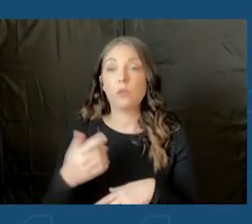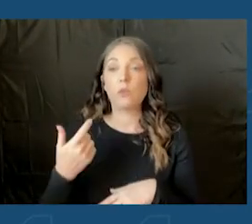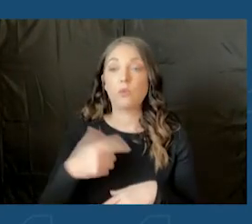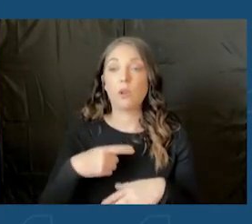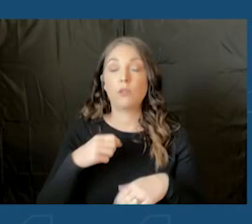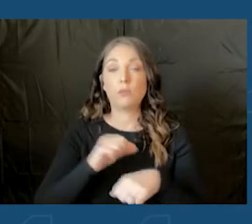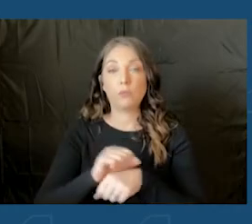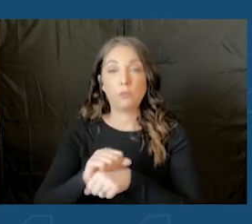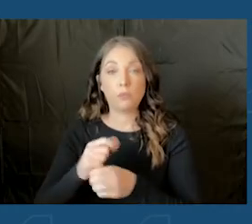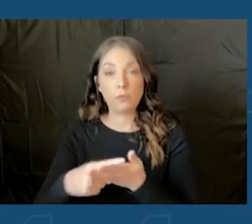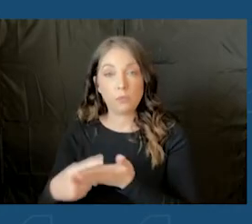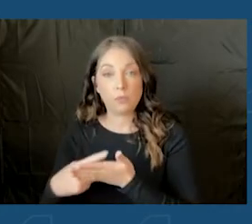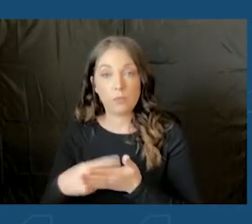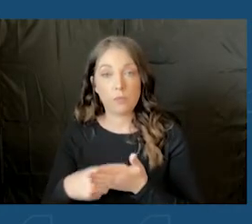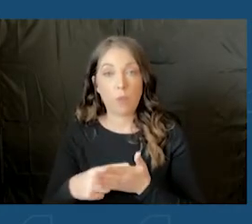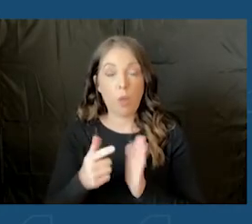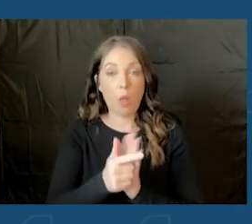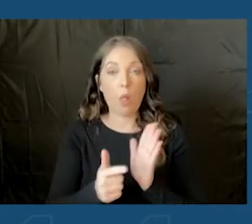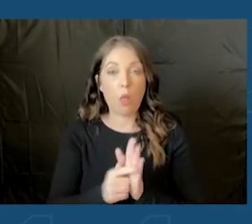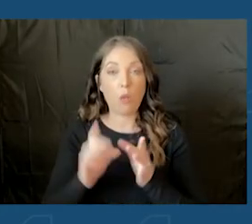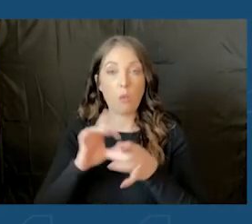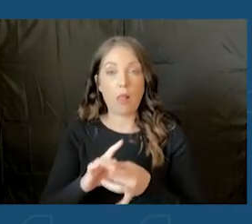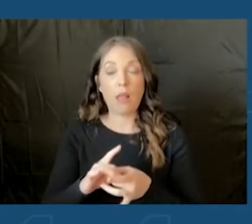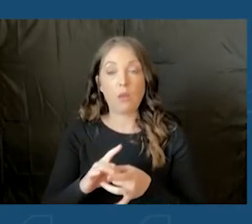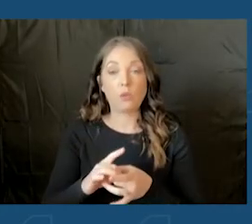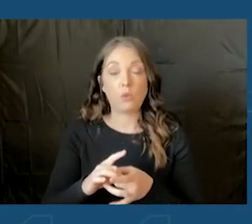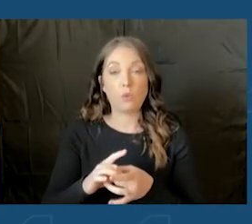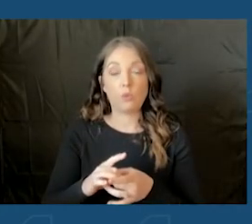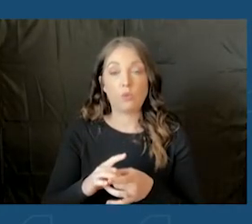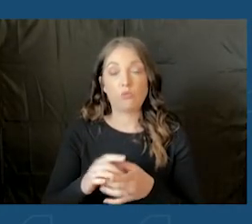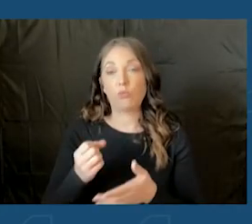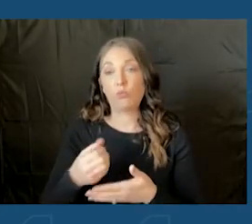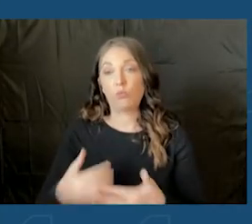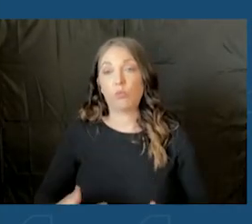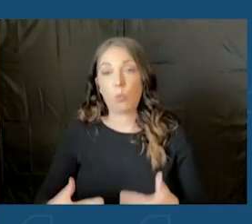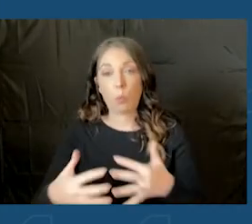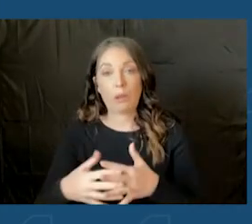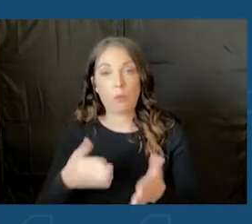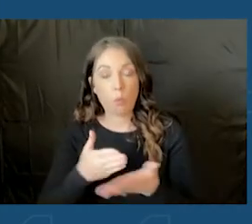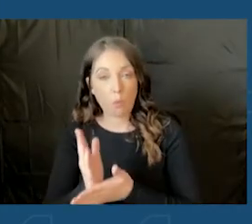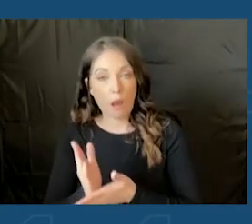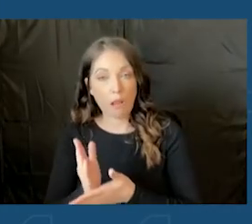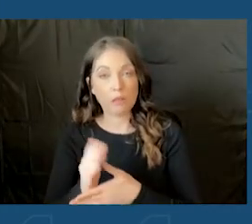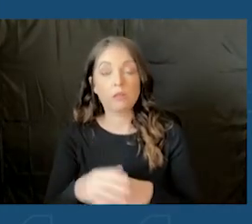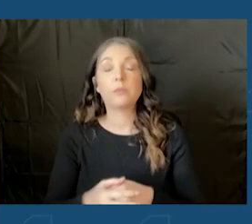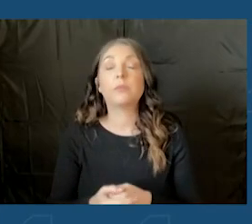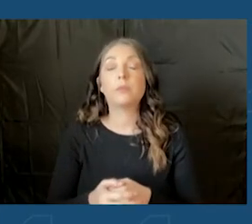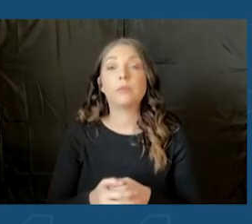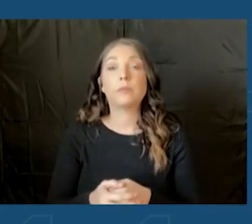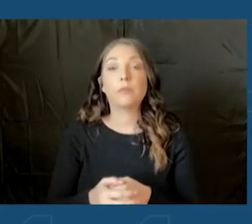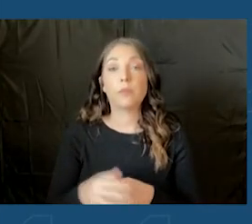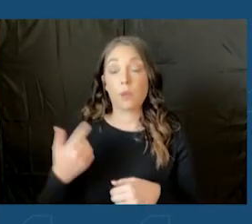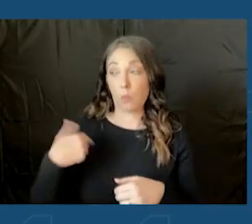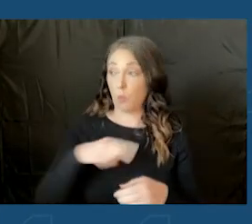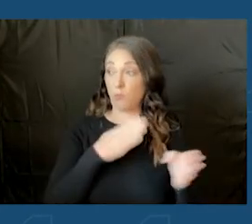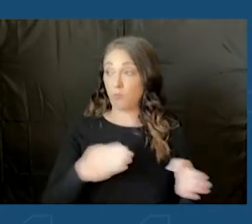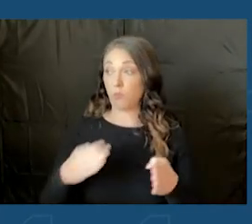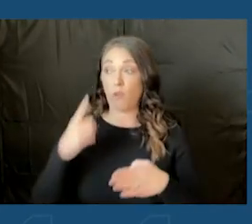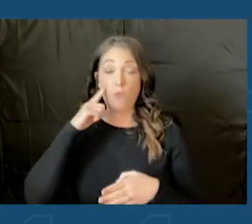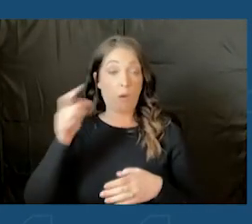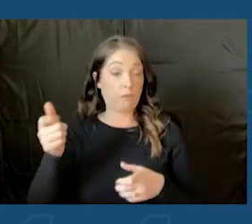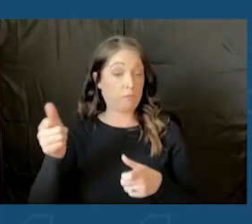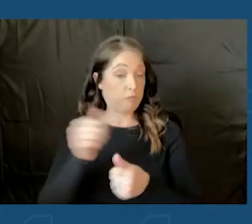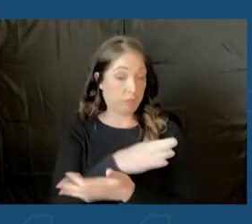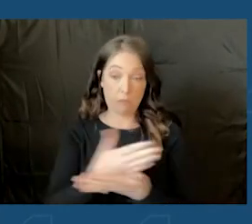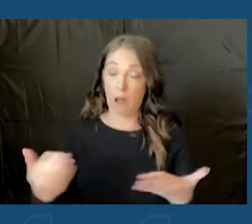the state of New York, literally in a matter of days, and being prepared for whatever comes our way, whatever the Supreme Court does